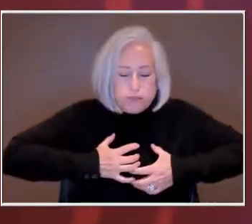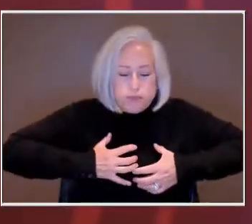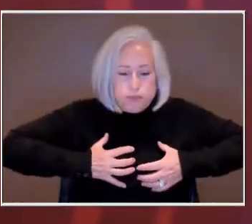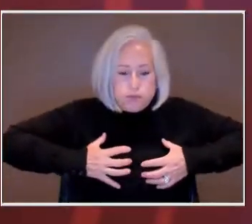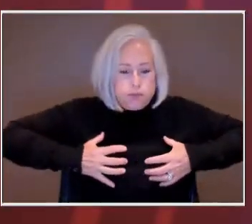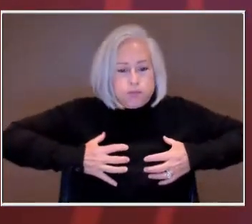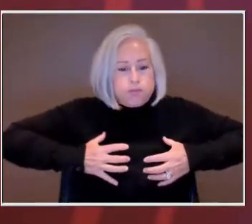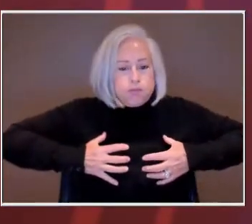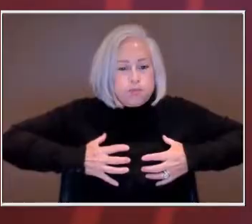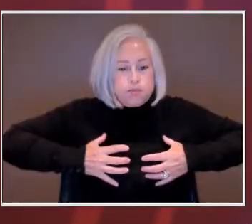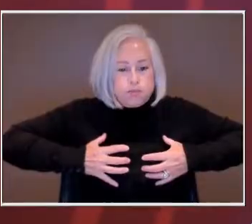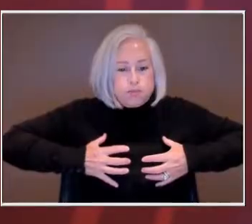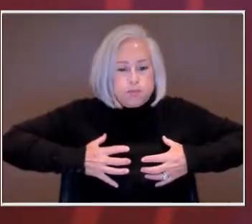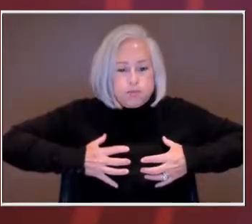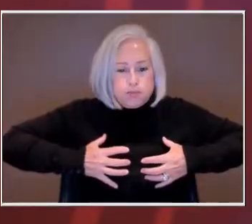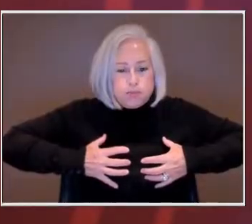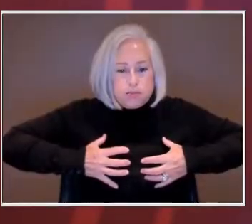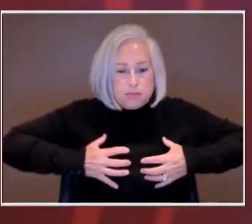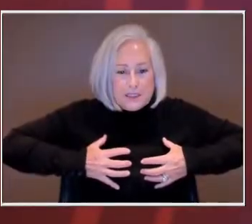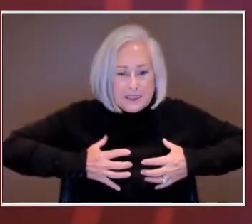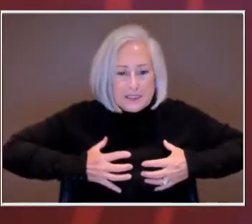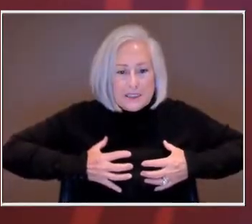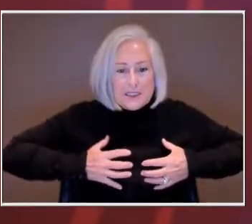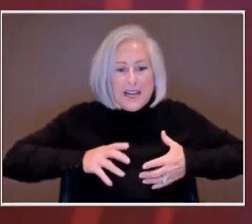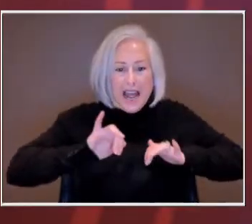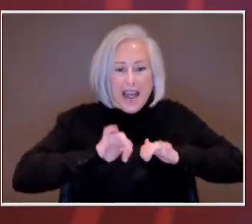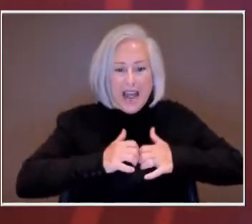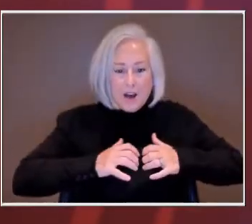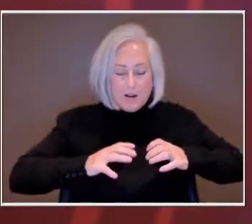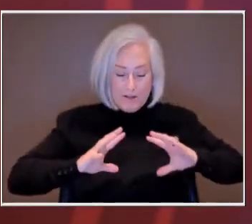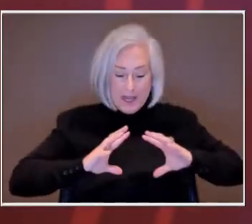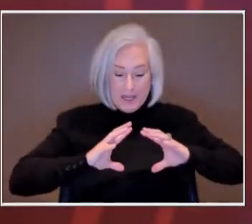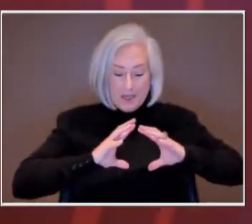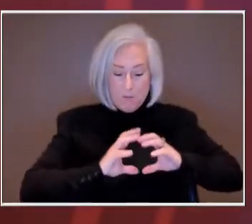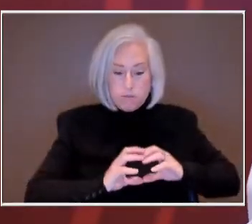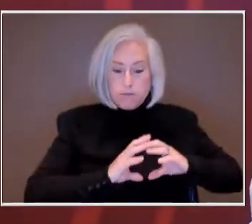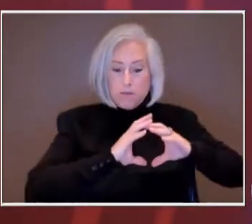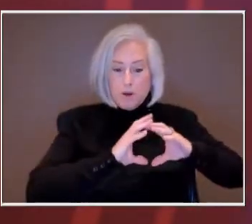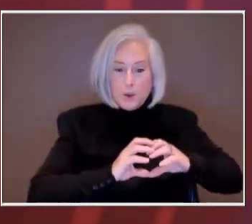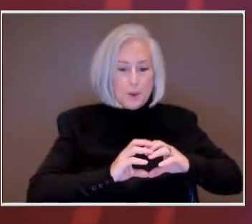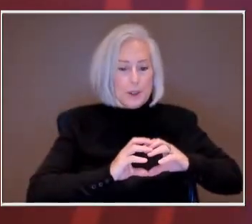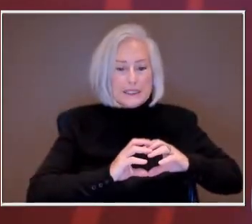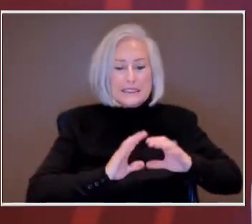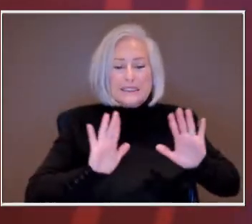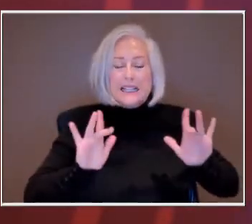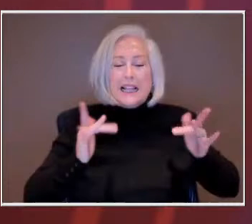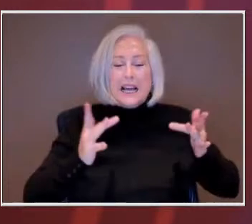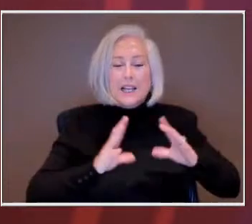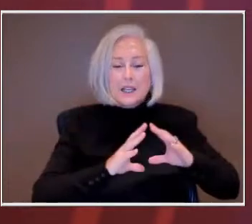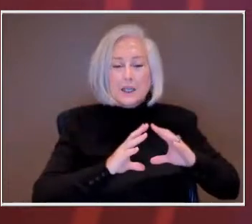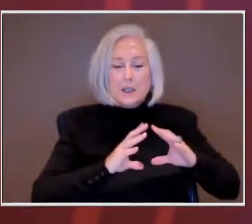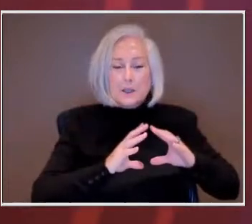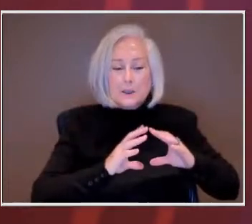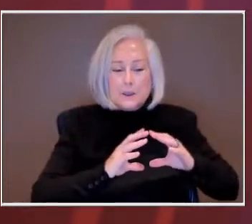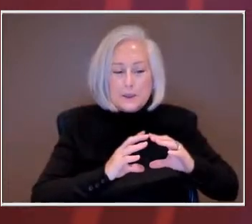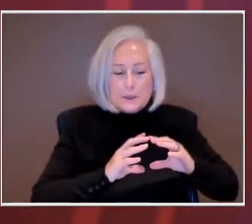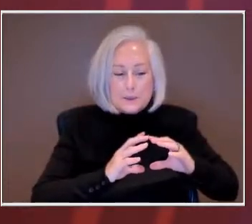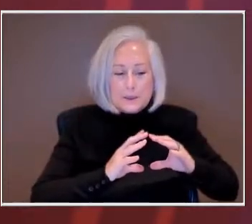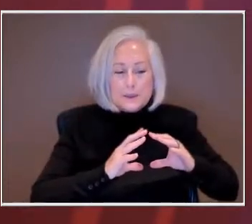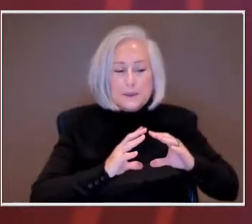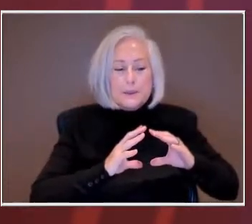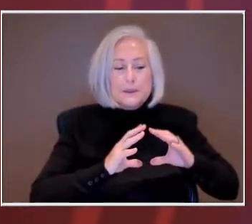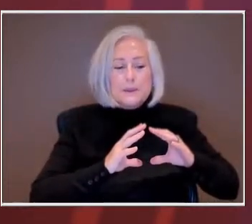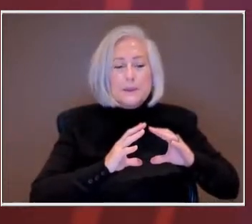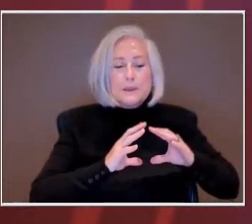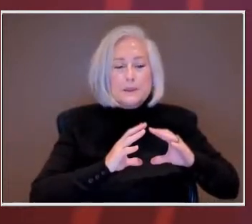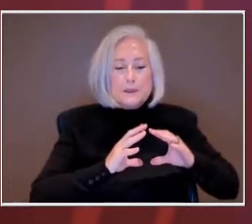The way they squeeze is very minimal, and so they just take this, you know, take on this real sick look